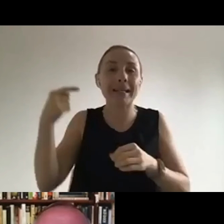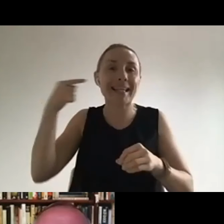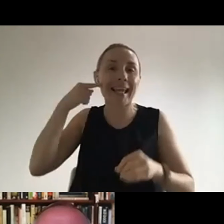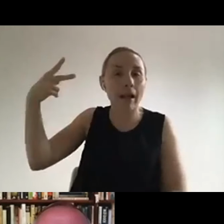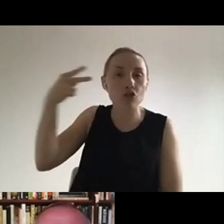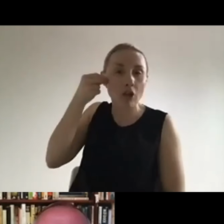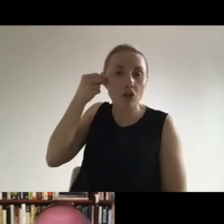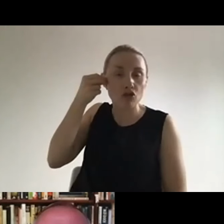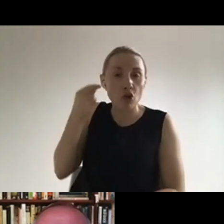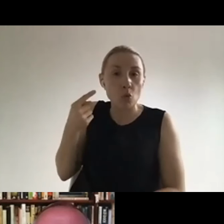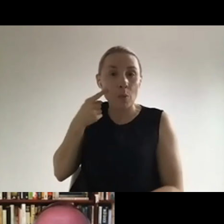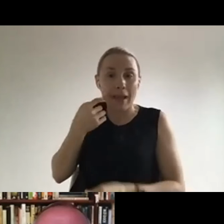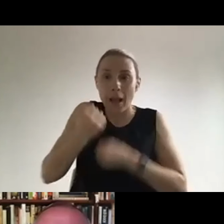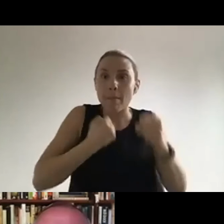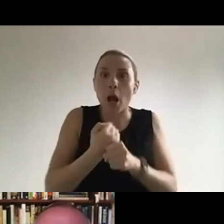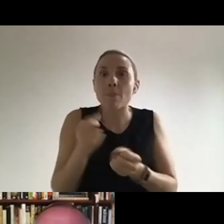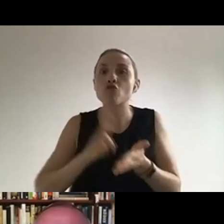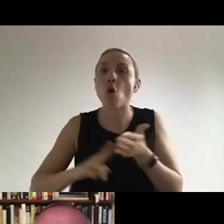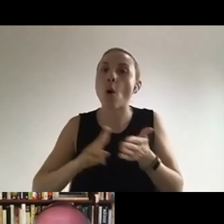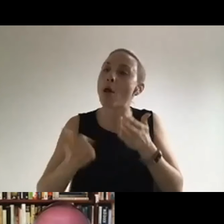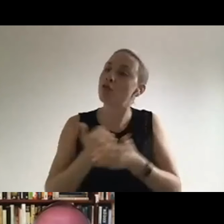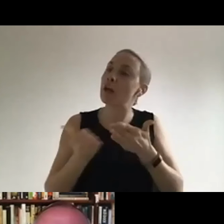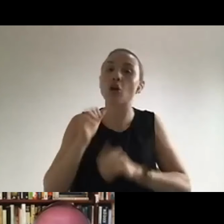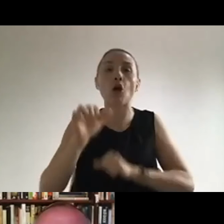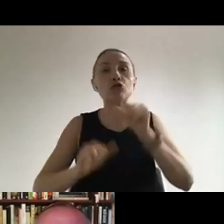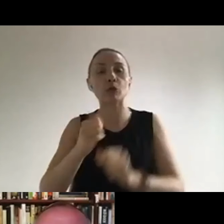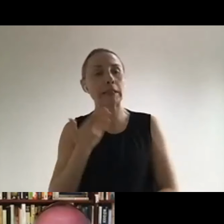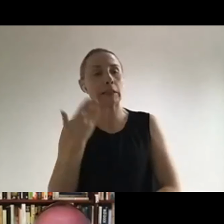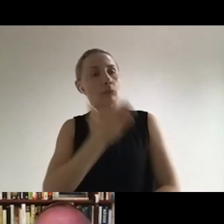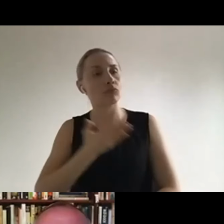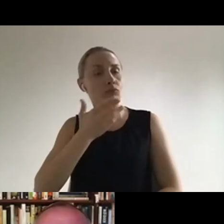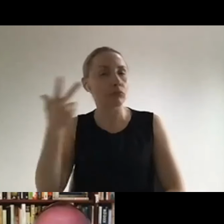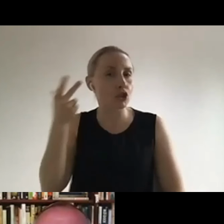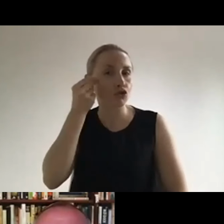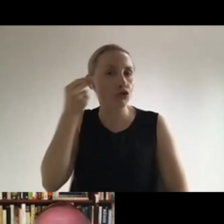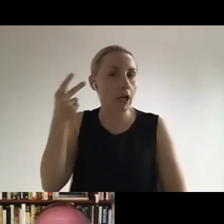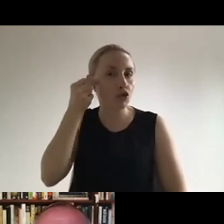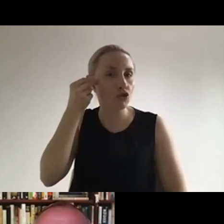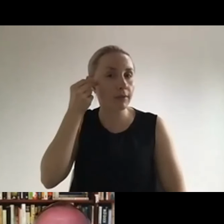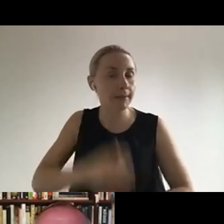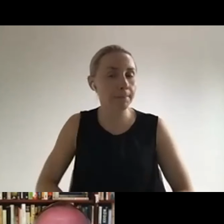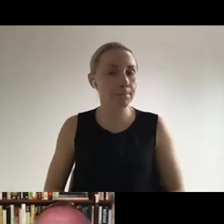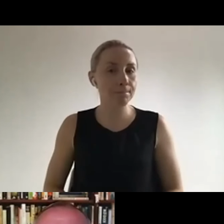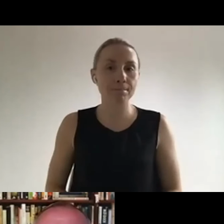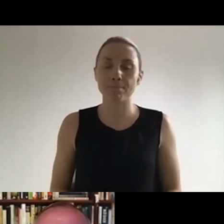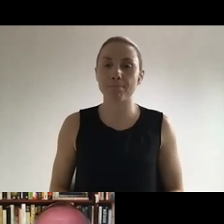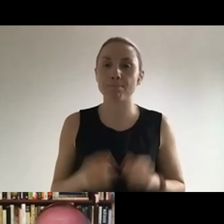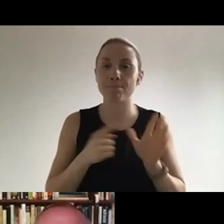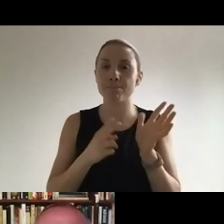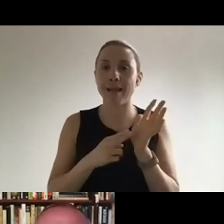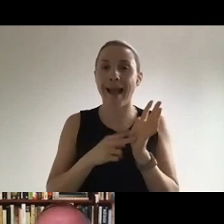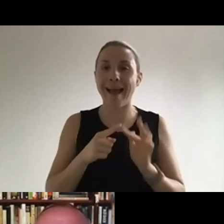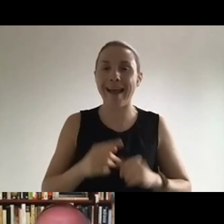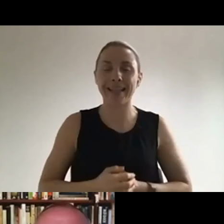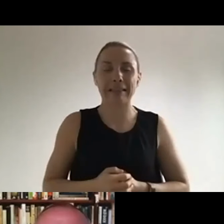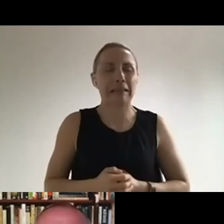loss? Yeah, so it's not the most ideal delivery method, as